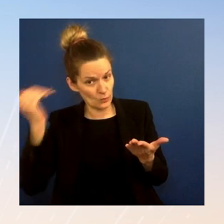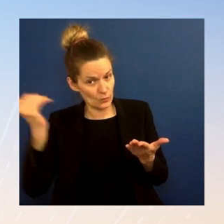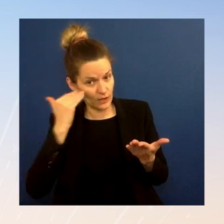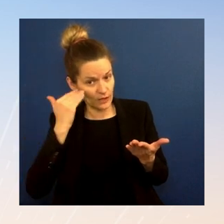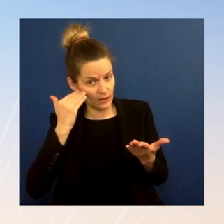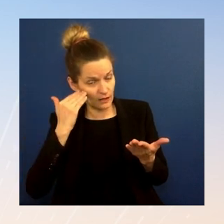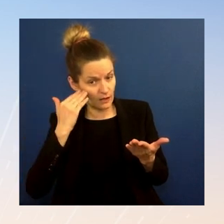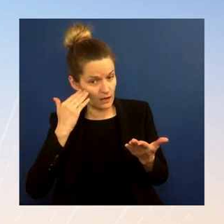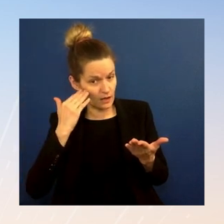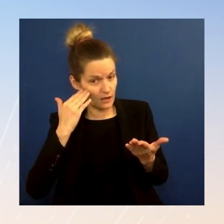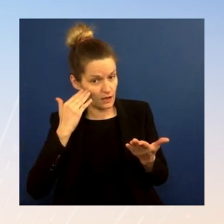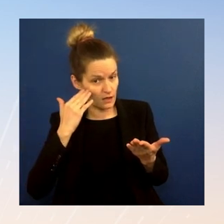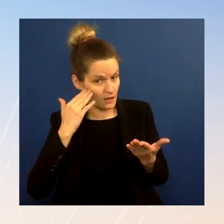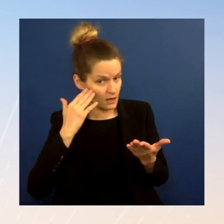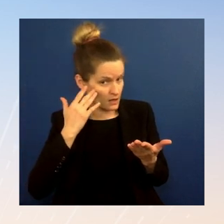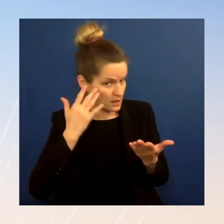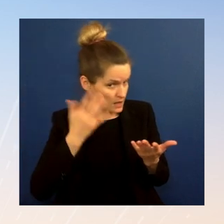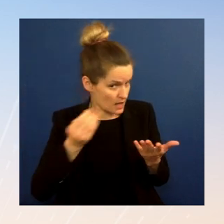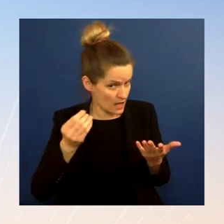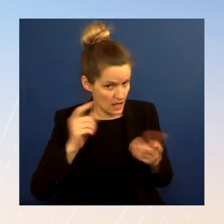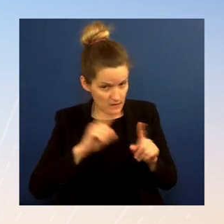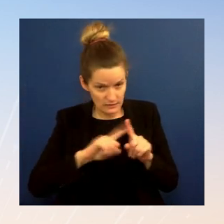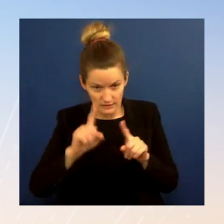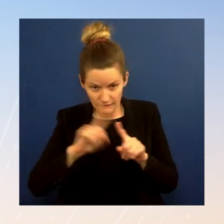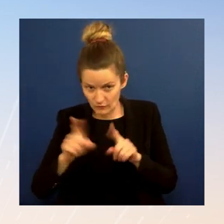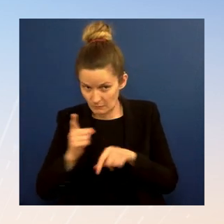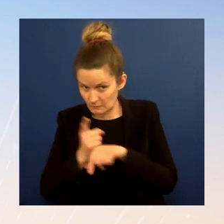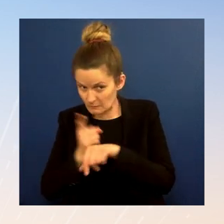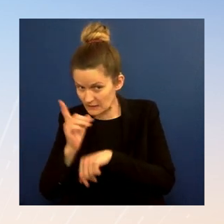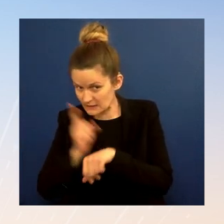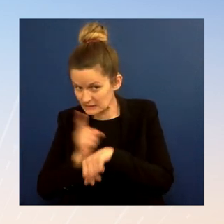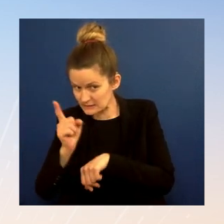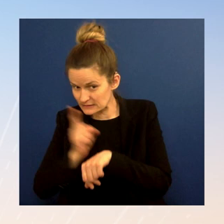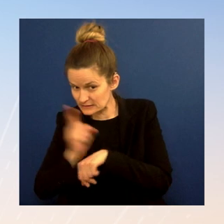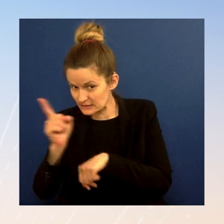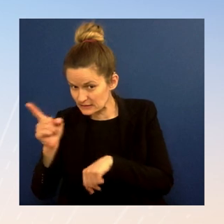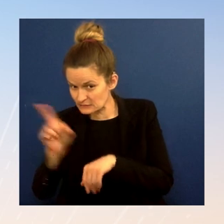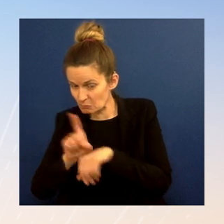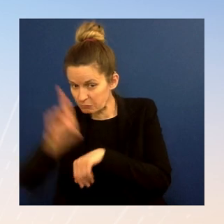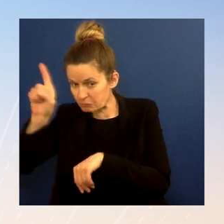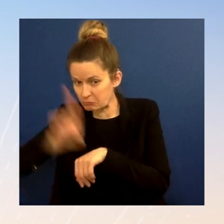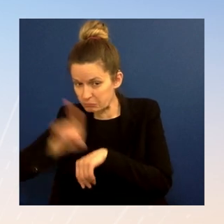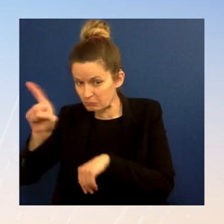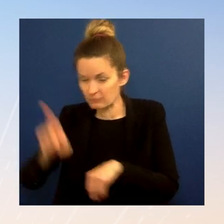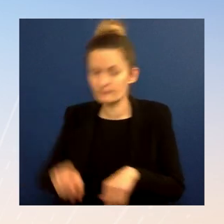of topics discussed, including security in the region, but we'll have more to read out when